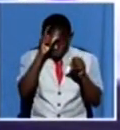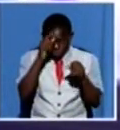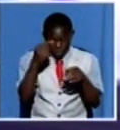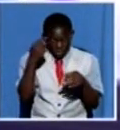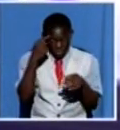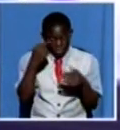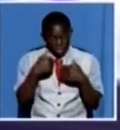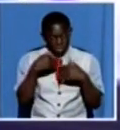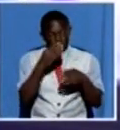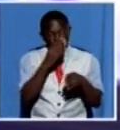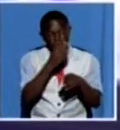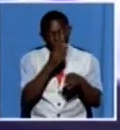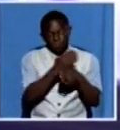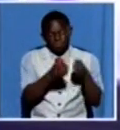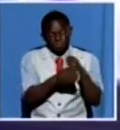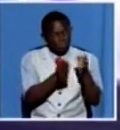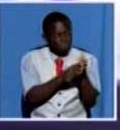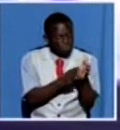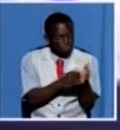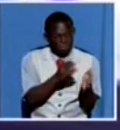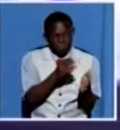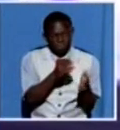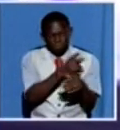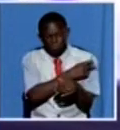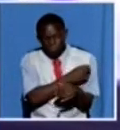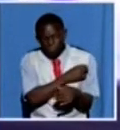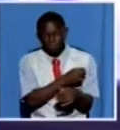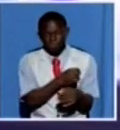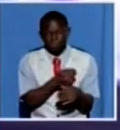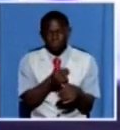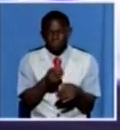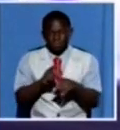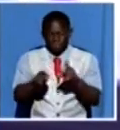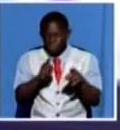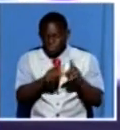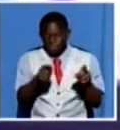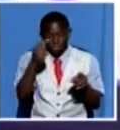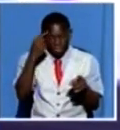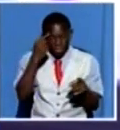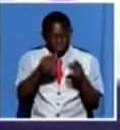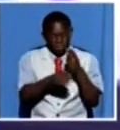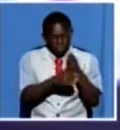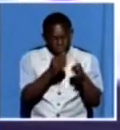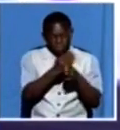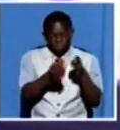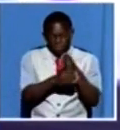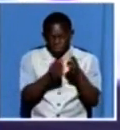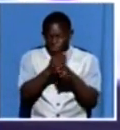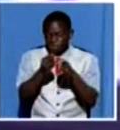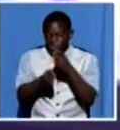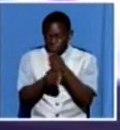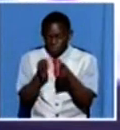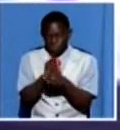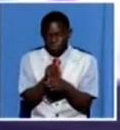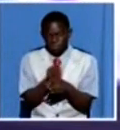schools, the clinics, the hospitals. You find us building roads. You find us building, in fact, Western Province has the